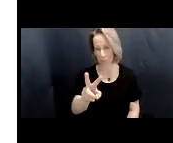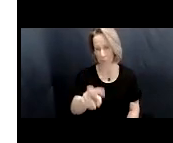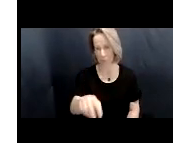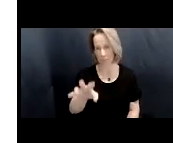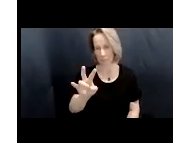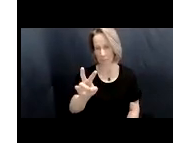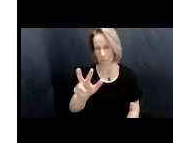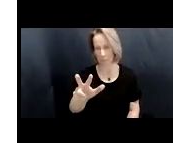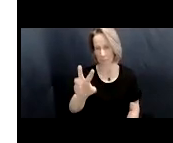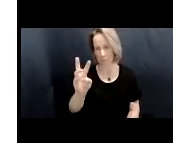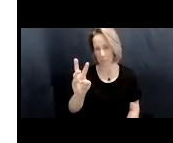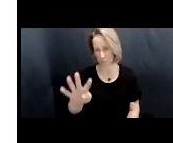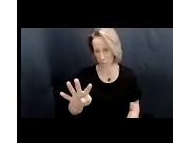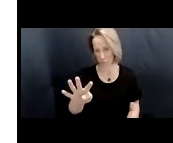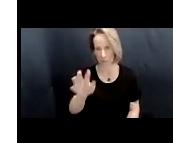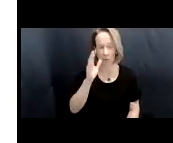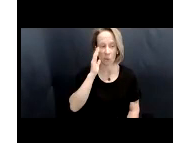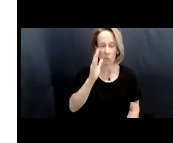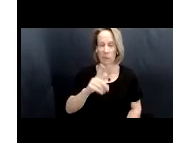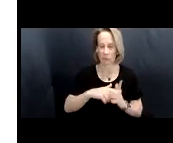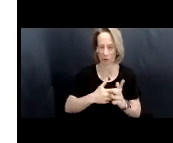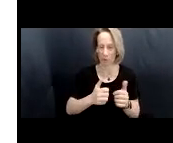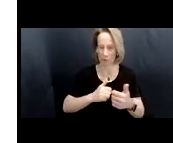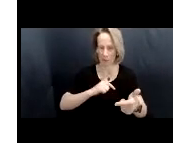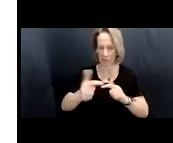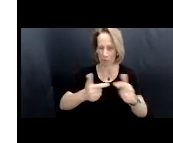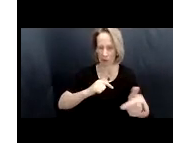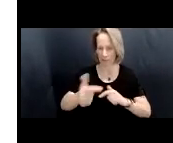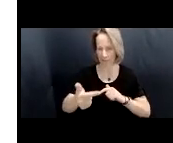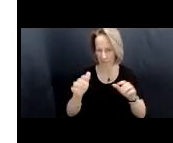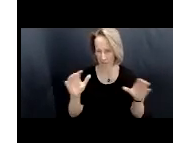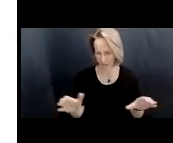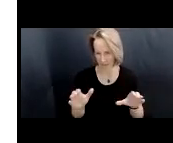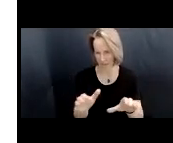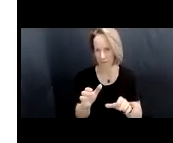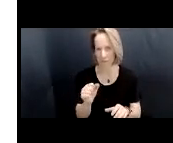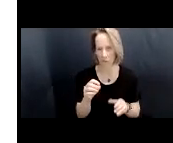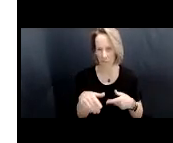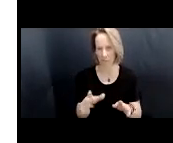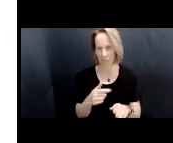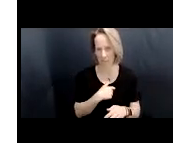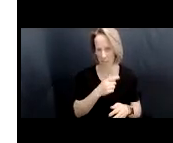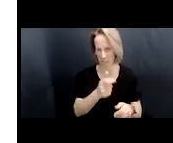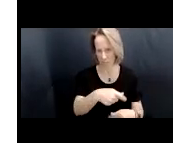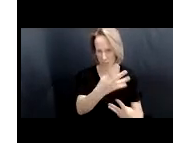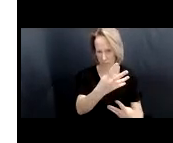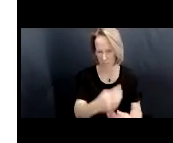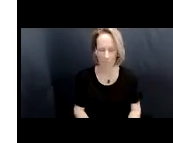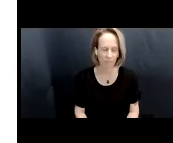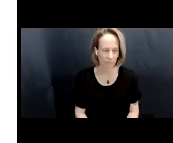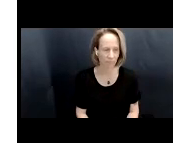we're going to start with a little bit of an interactive activity. So let me just pull that up quick.